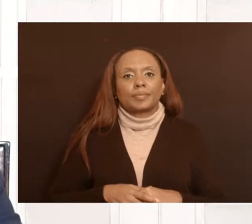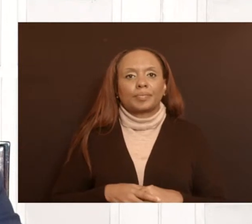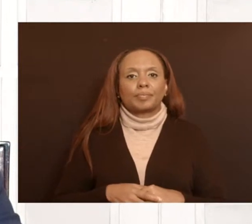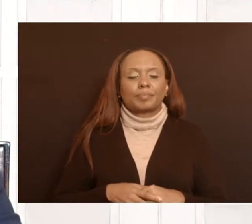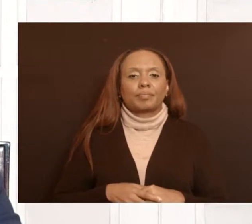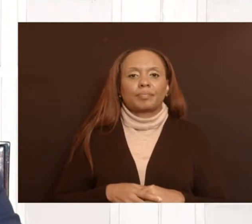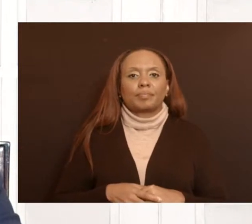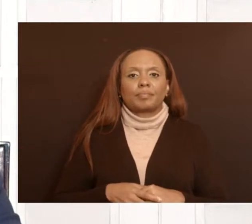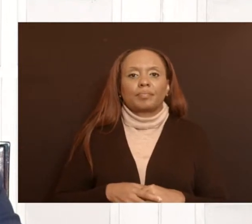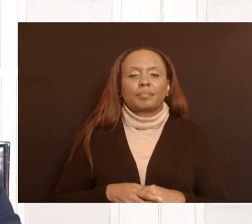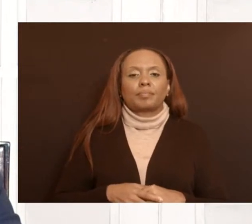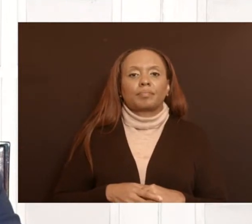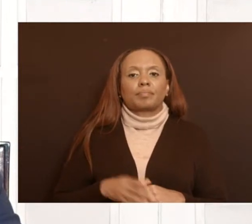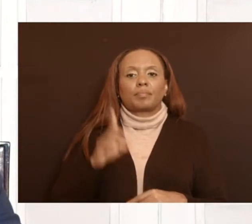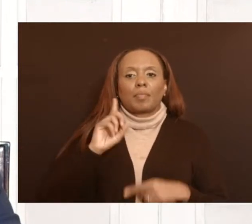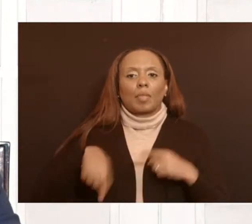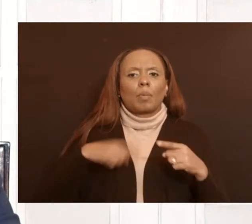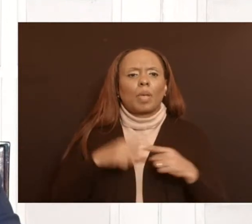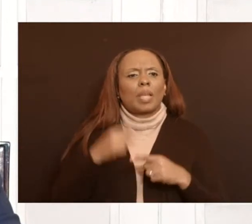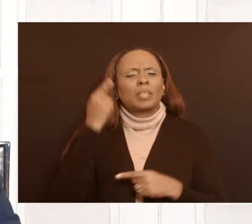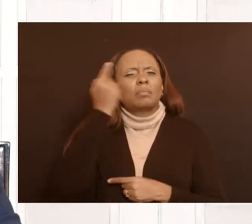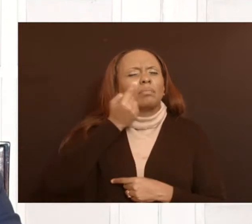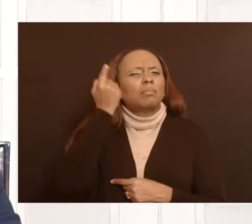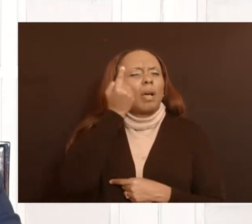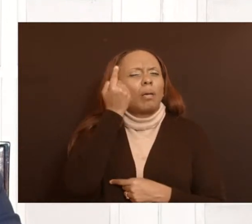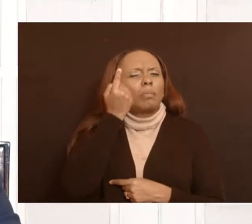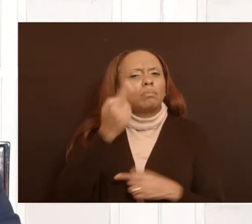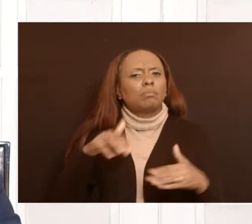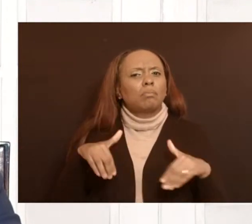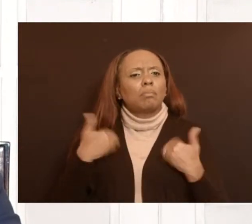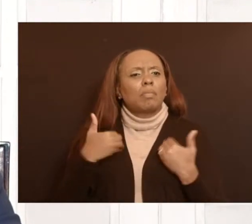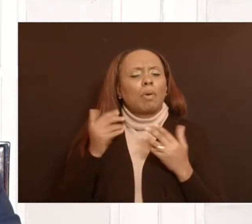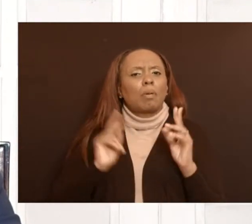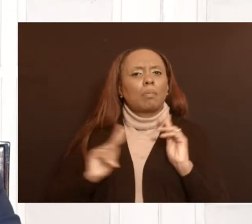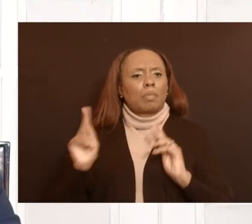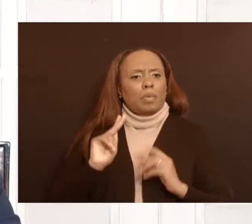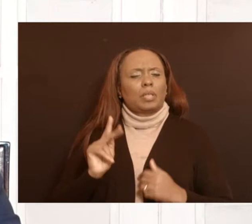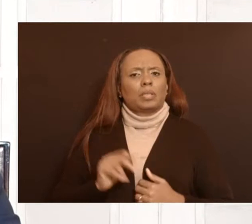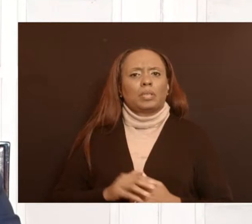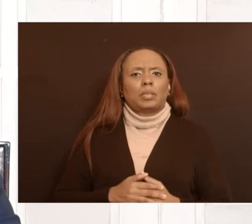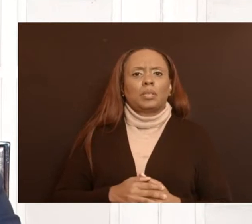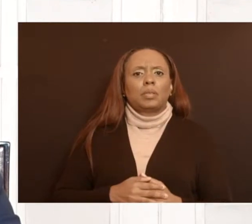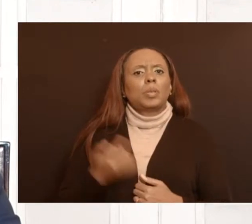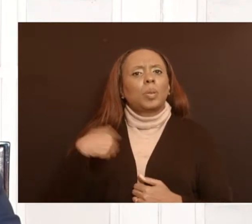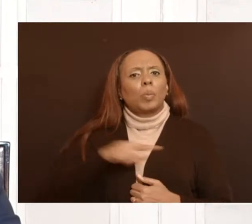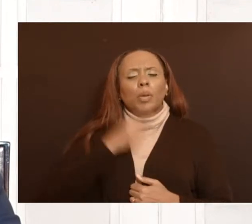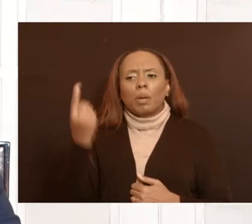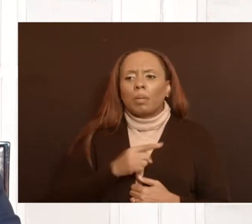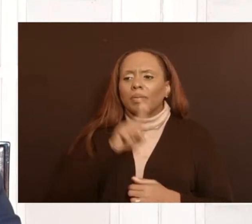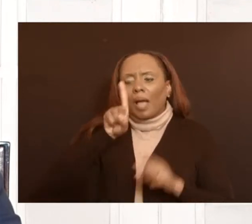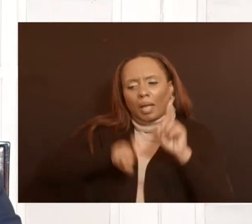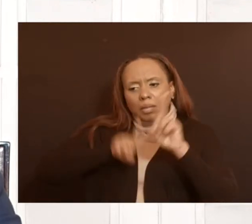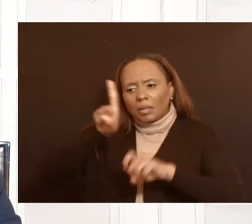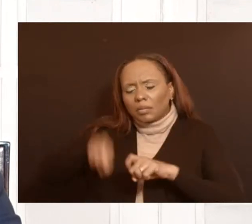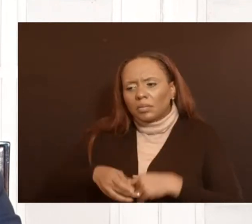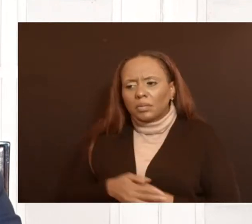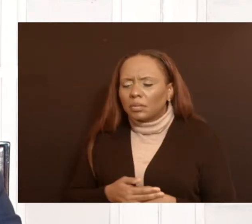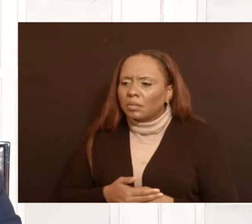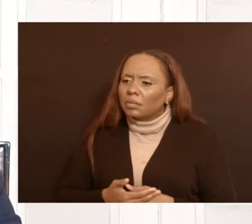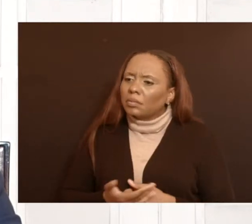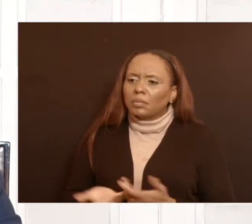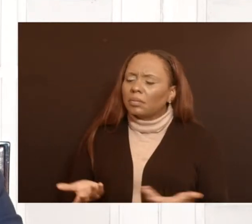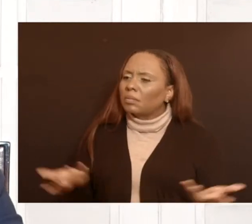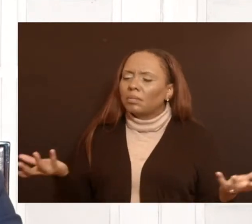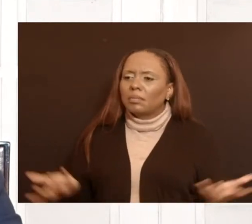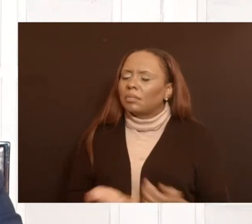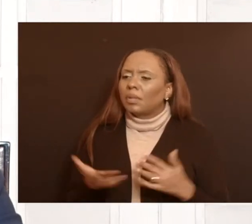when you think about the young people who have presented to the facility, and these are some of the questions that we asked to try to get an idea as to what's